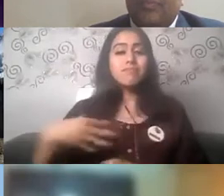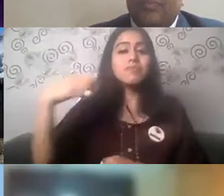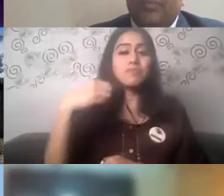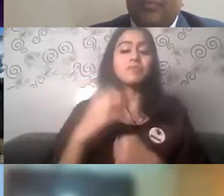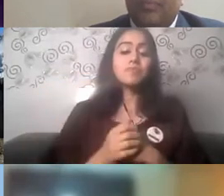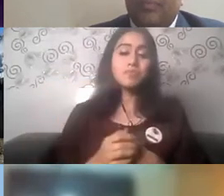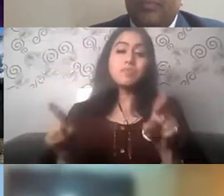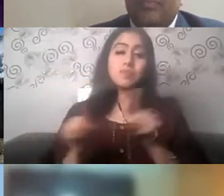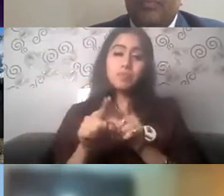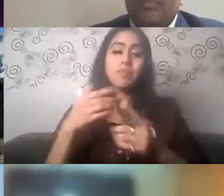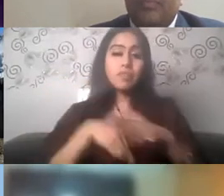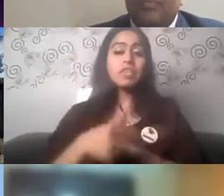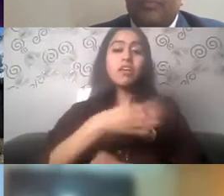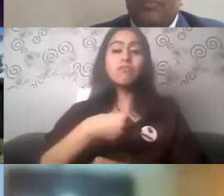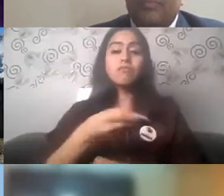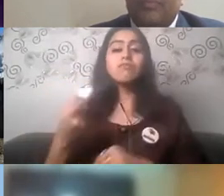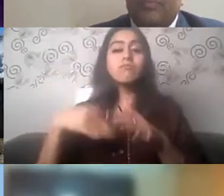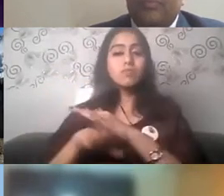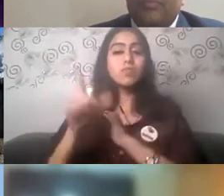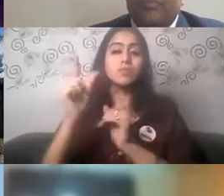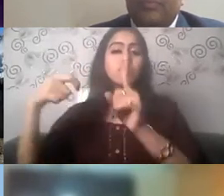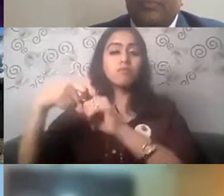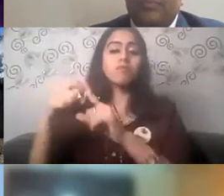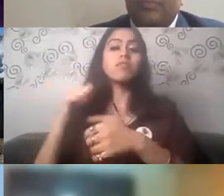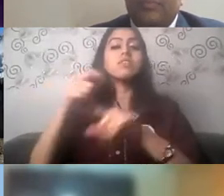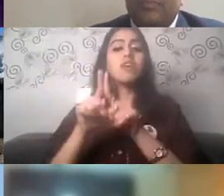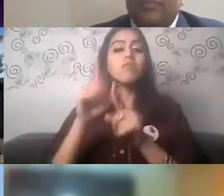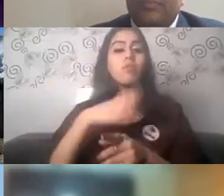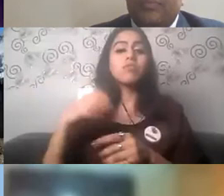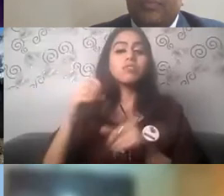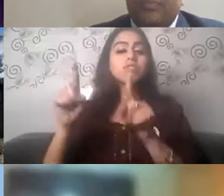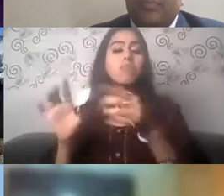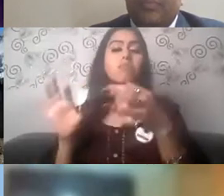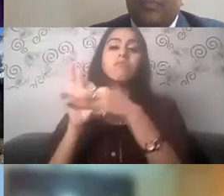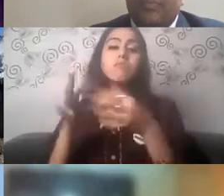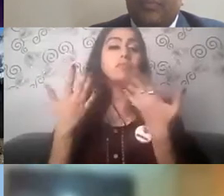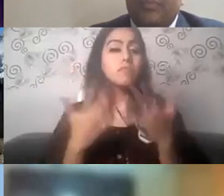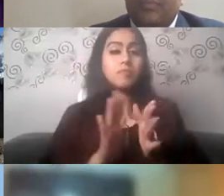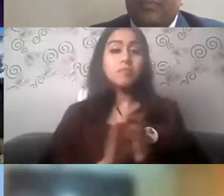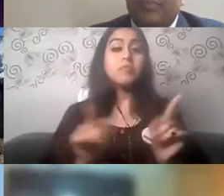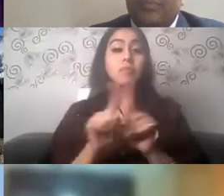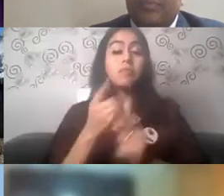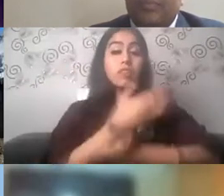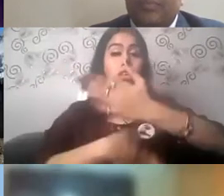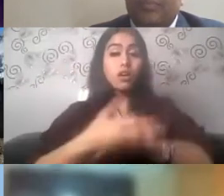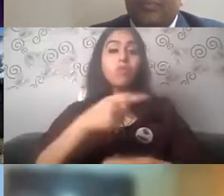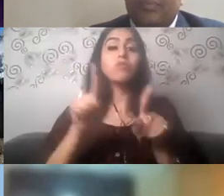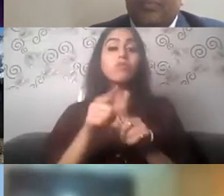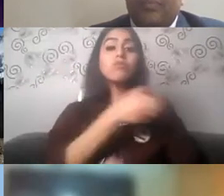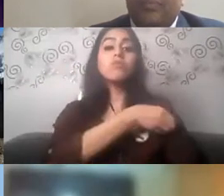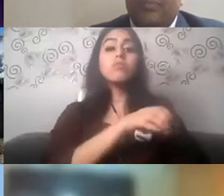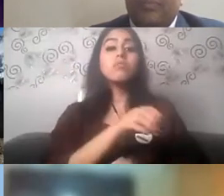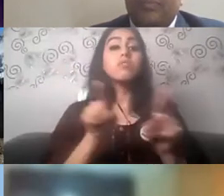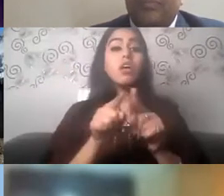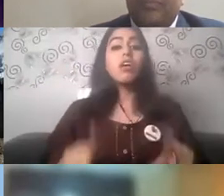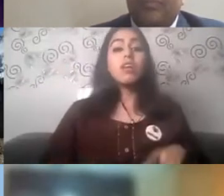here as a charity organization in the UK with a similar vision to empower people with disability so that they can live